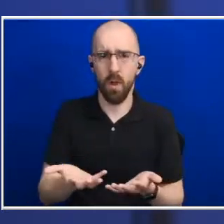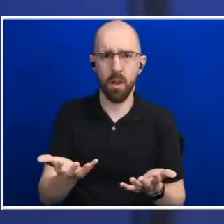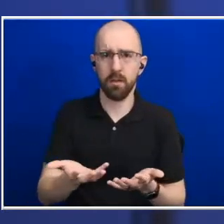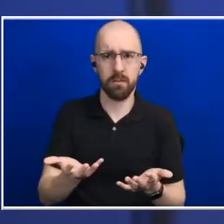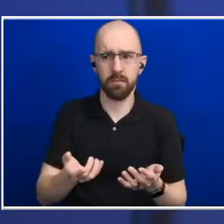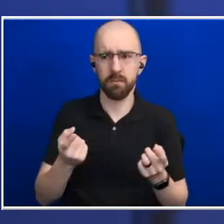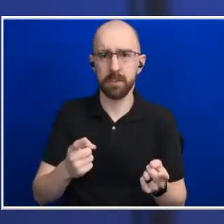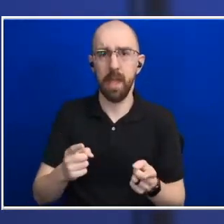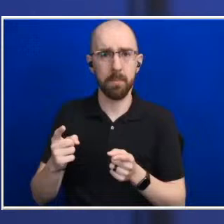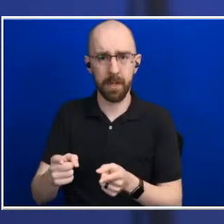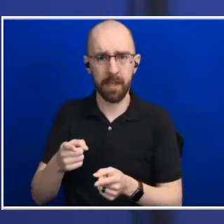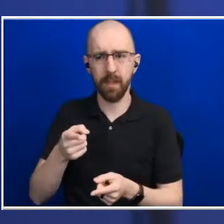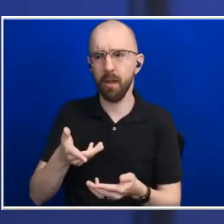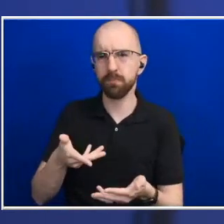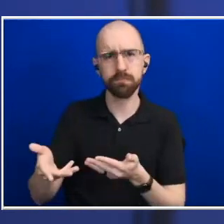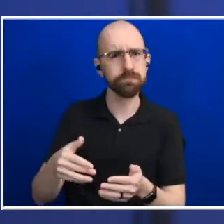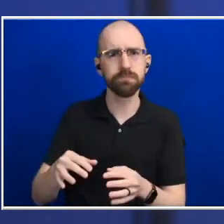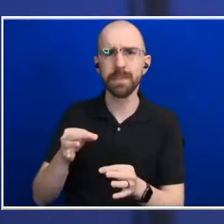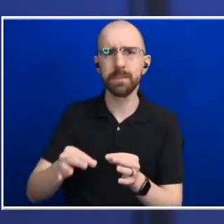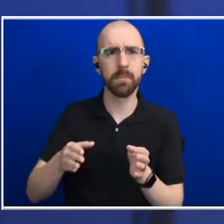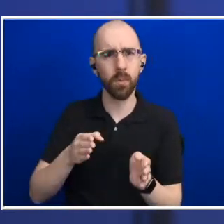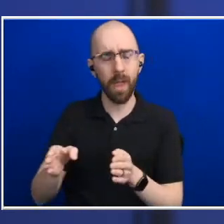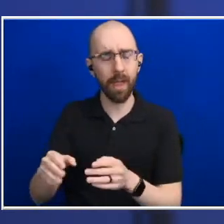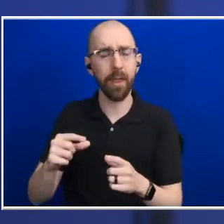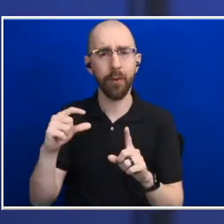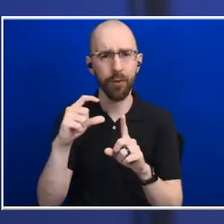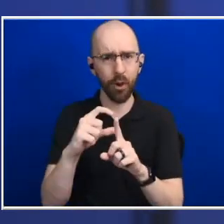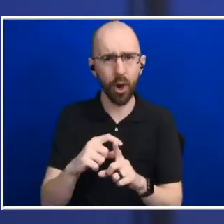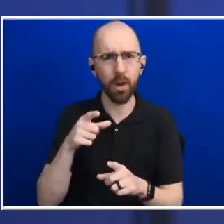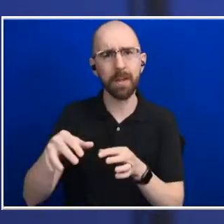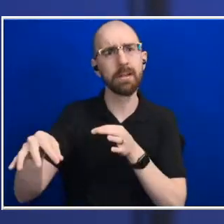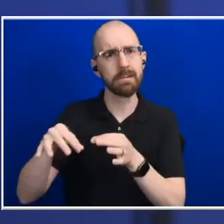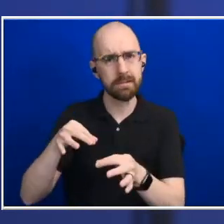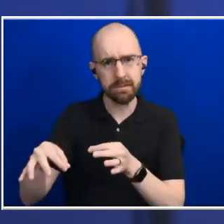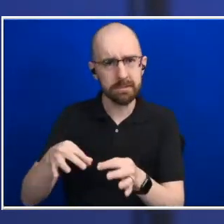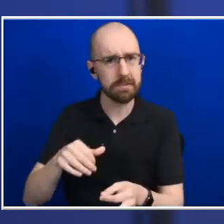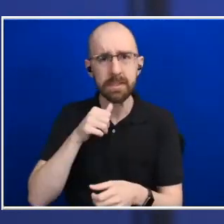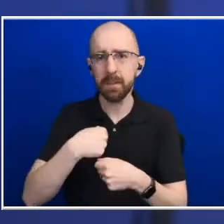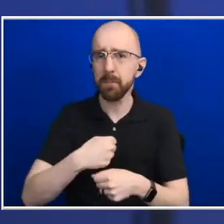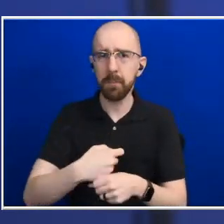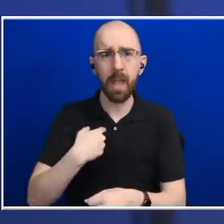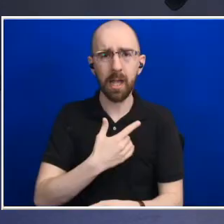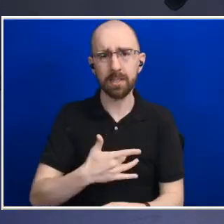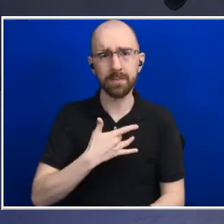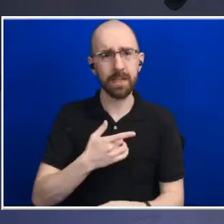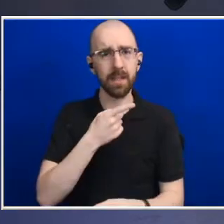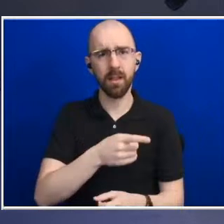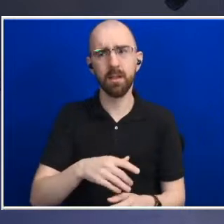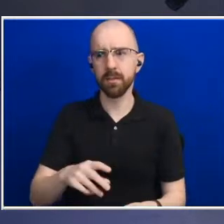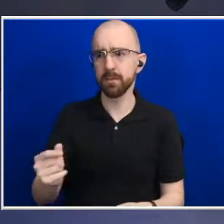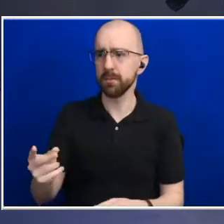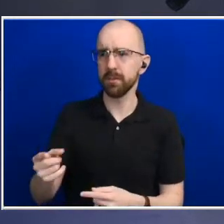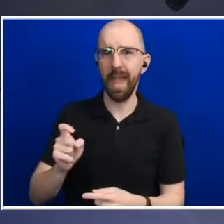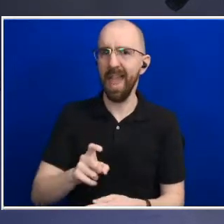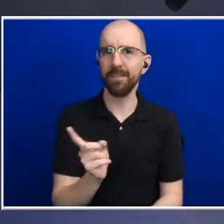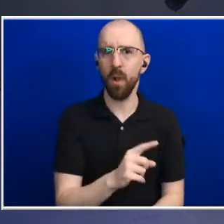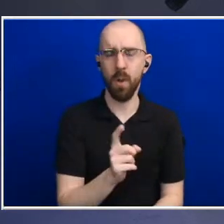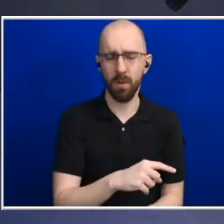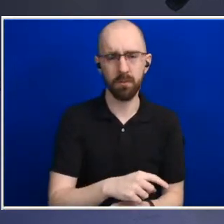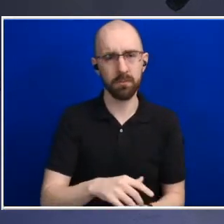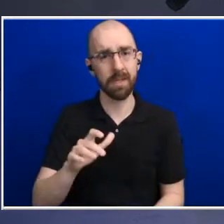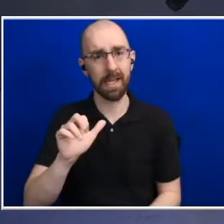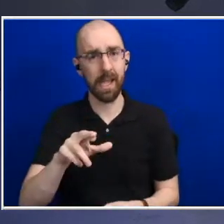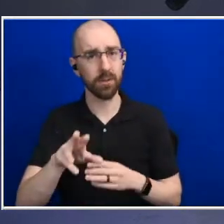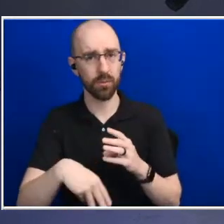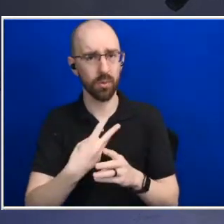didn't understand the terminology, and they took the time. They never made us feel like they had somewhere else to be. The cancer world is a big world, so you probably have a lot of